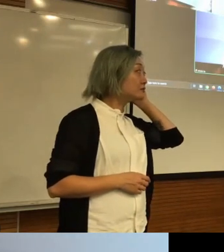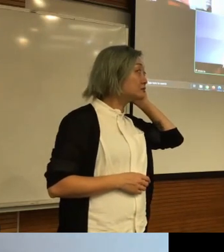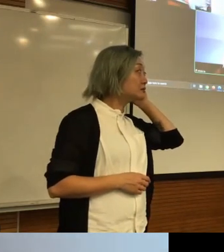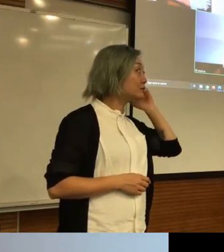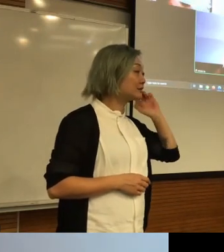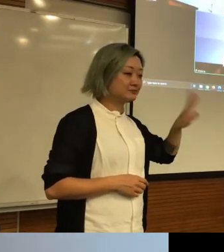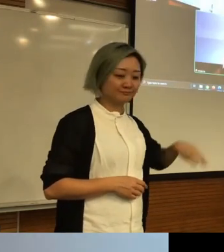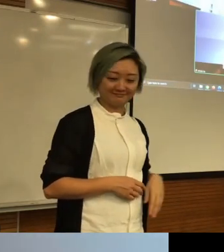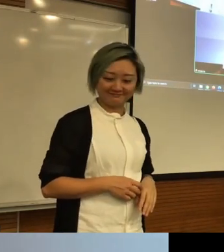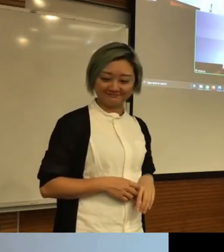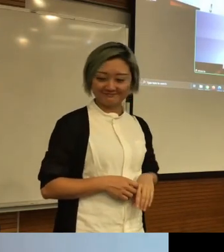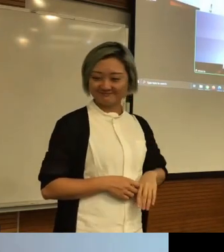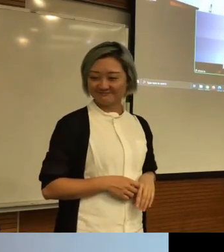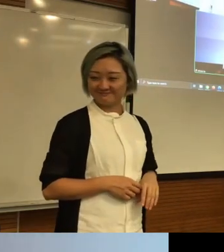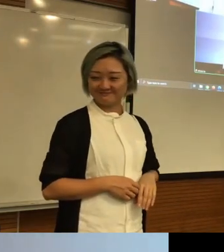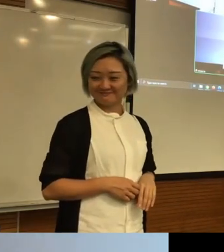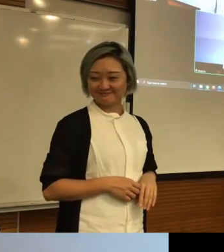No, it's fine.